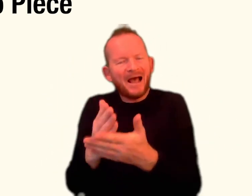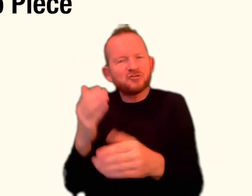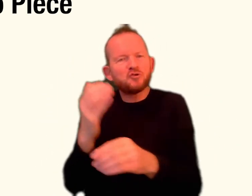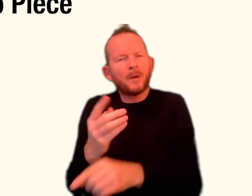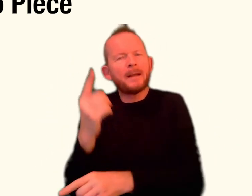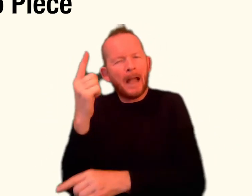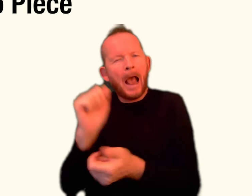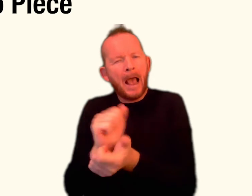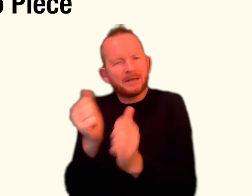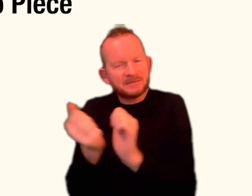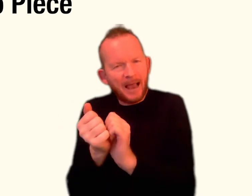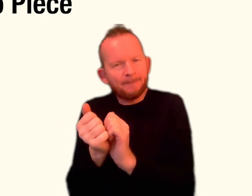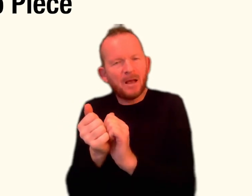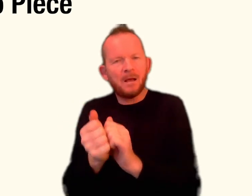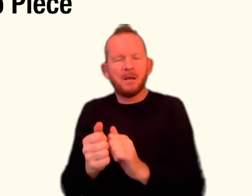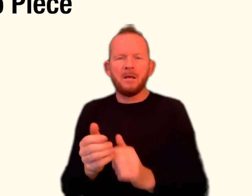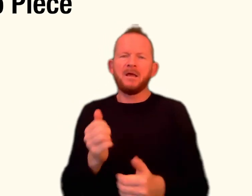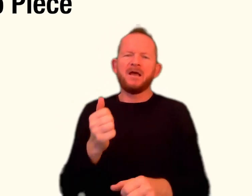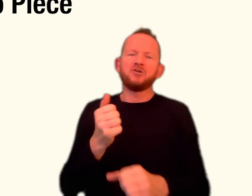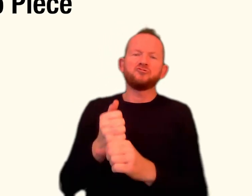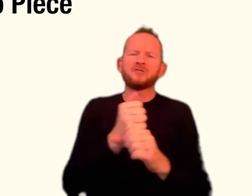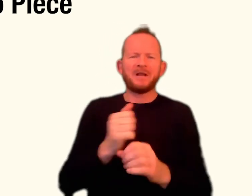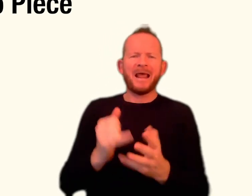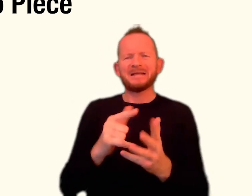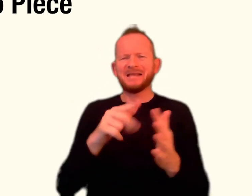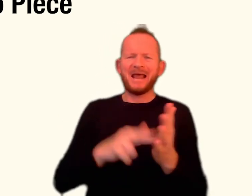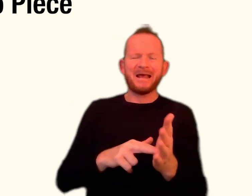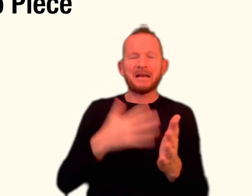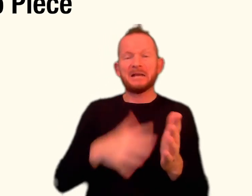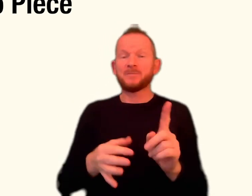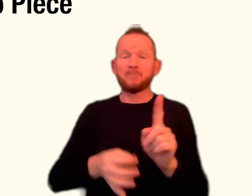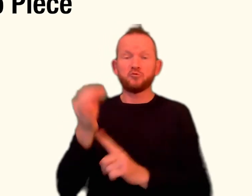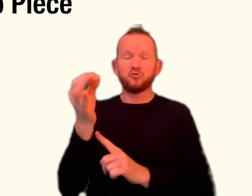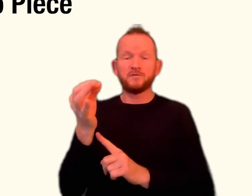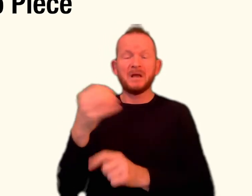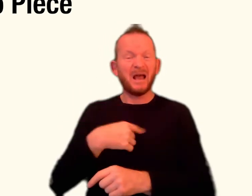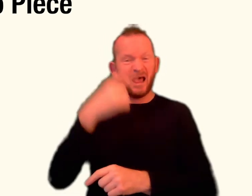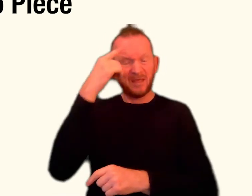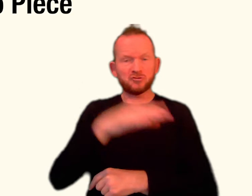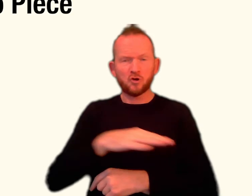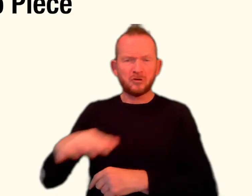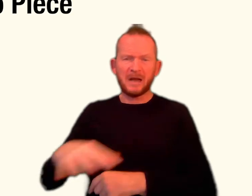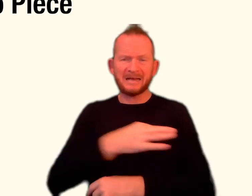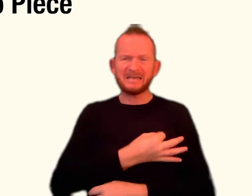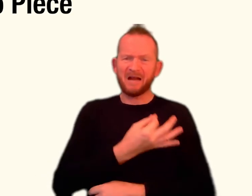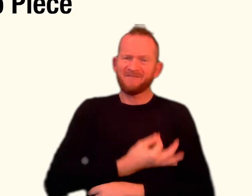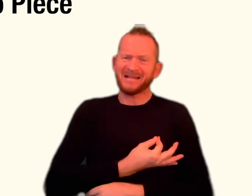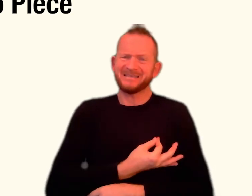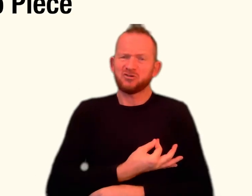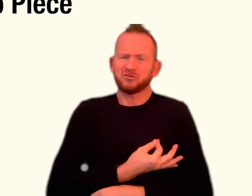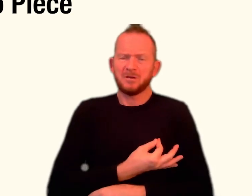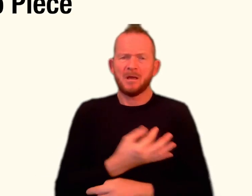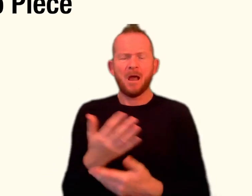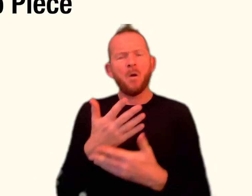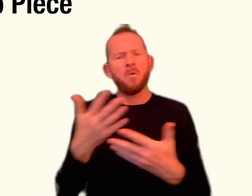exam. Generally, SEN, I think, needs to be improved. I think children are at a disadvantage, and especially children where maybe they don't have